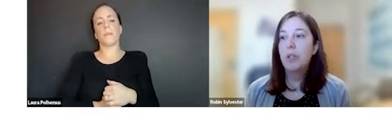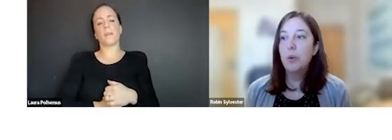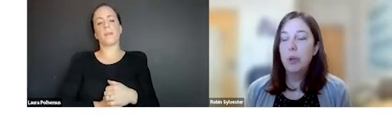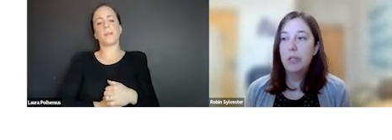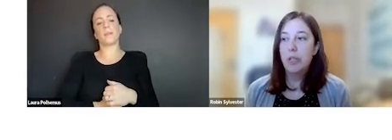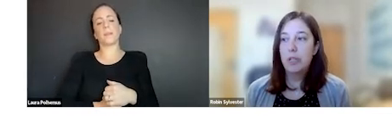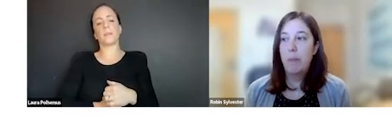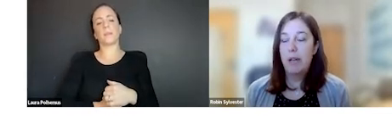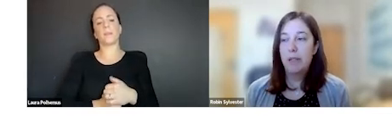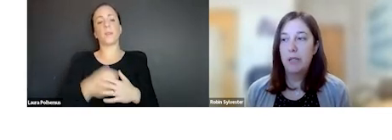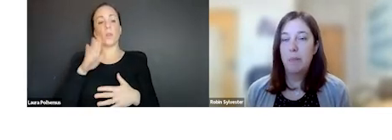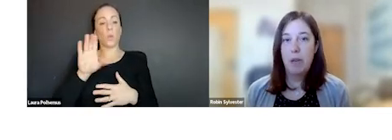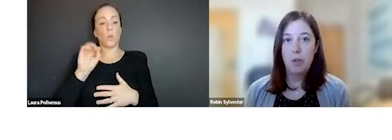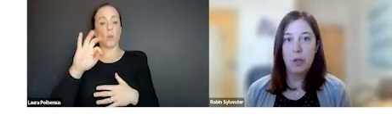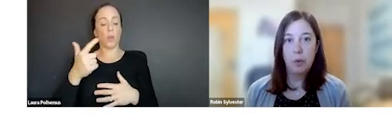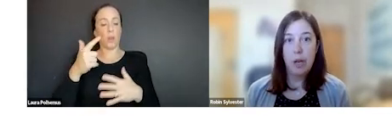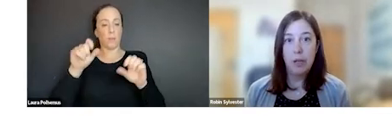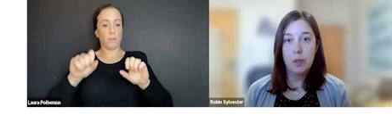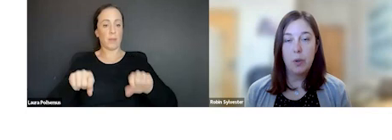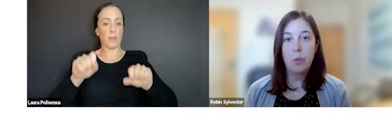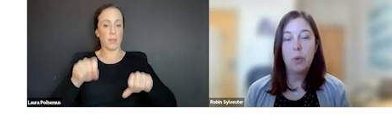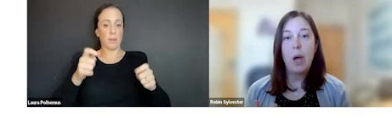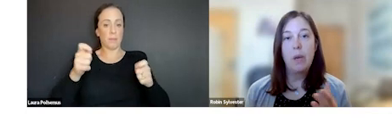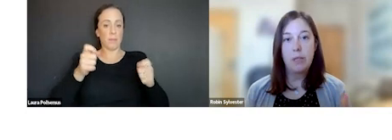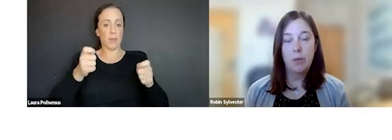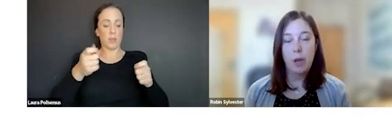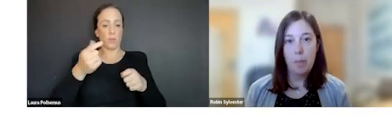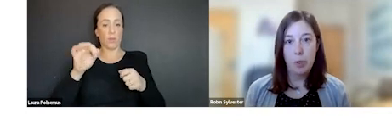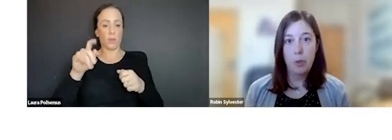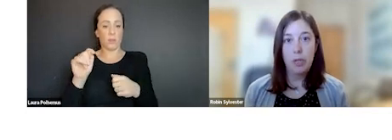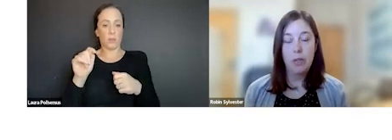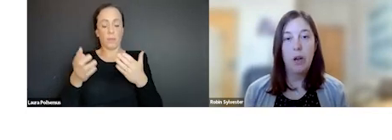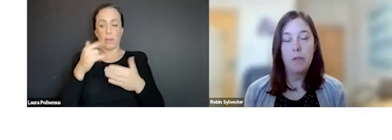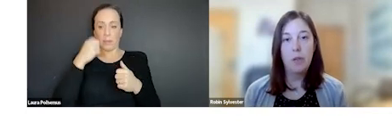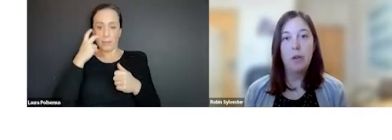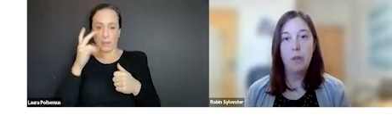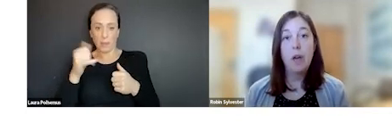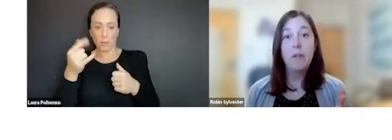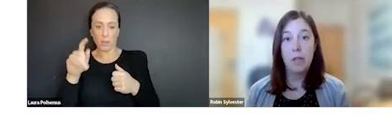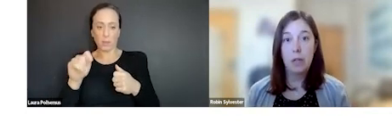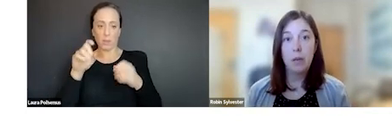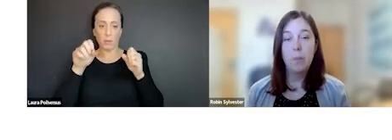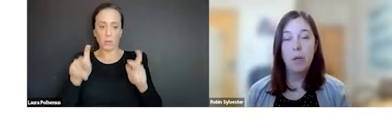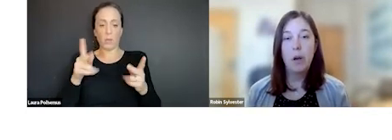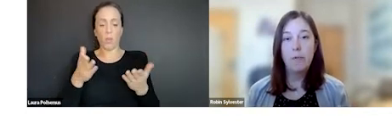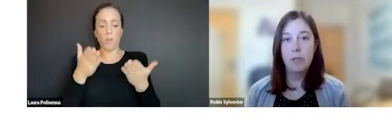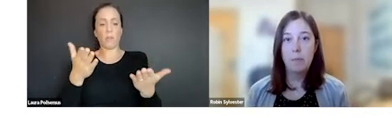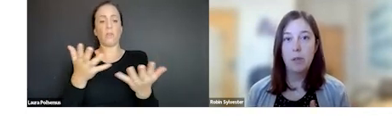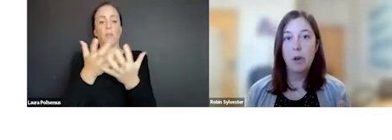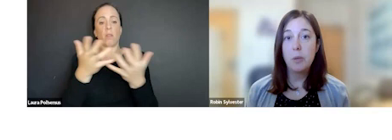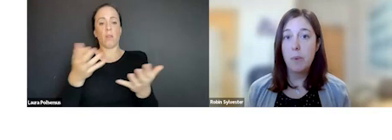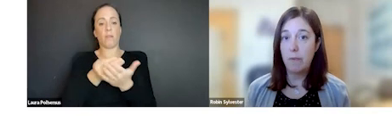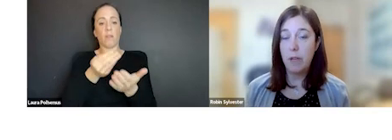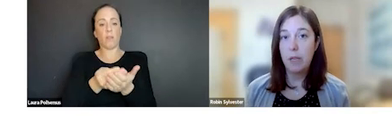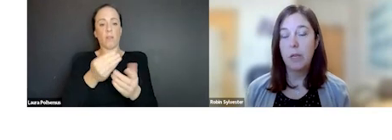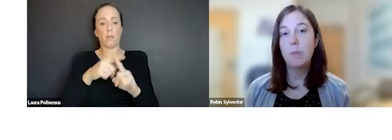What is your organization's capacity to manage the grant? So I may see a grant opportunity that offers a lot of funding, but oftentimes a